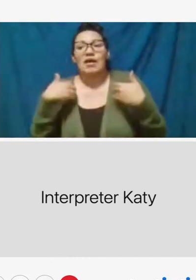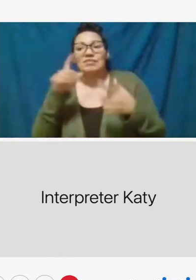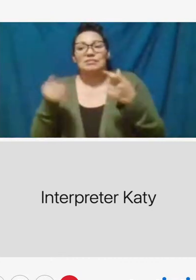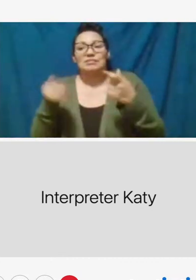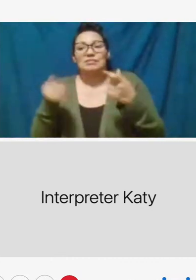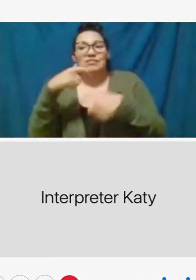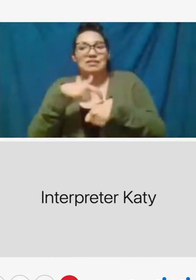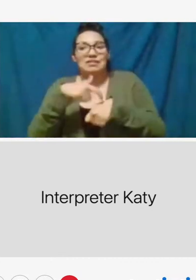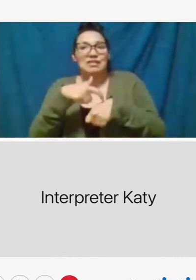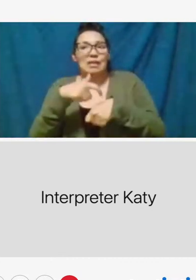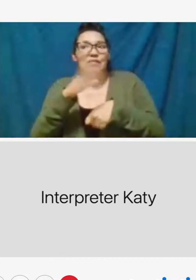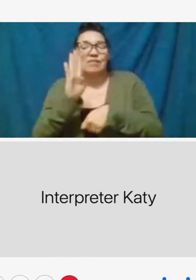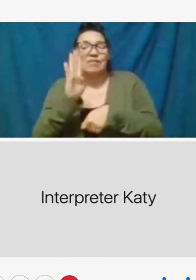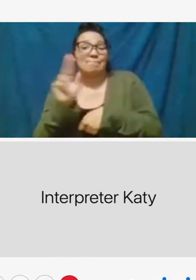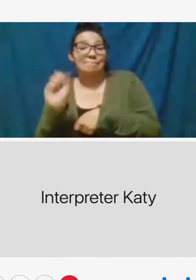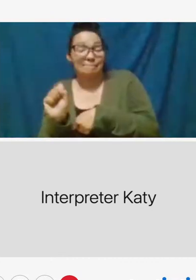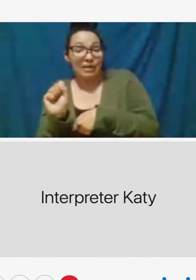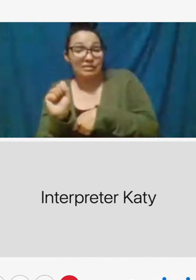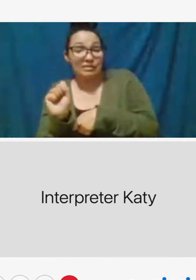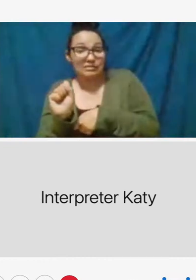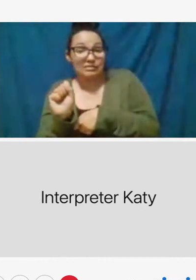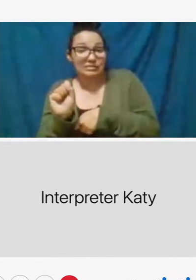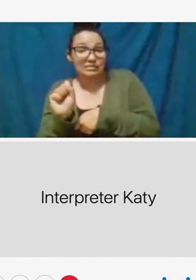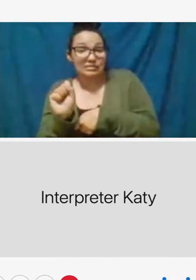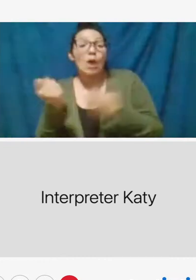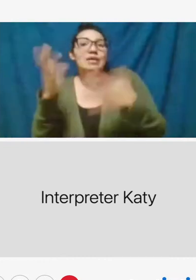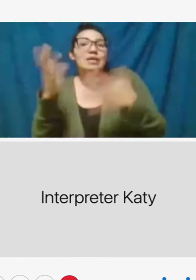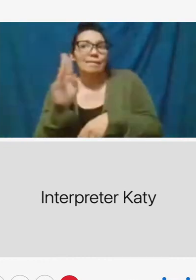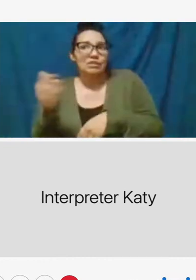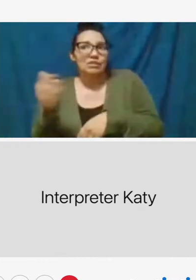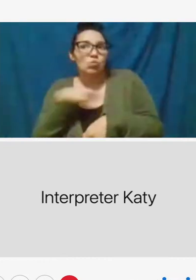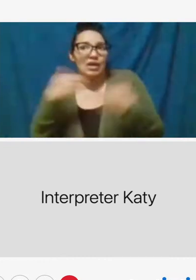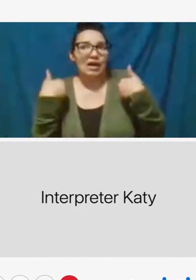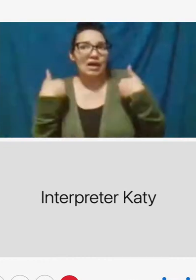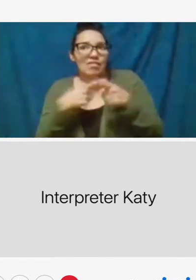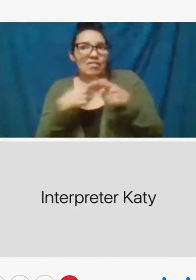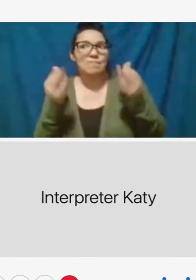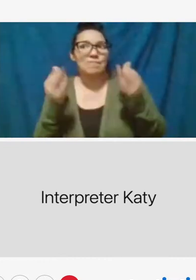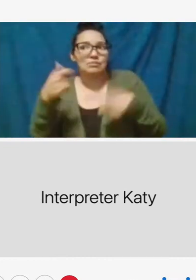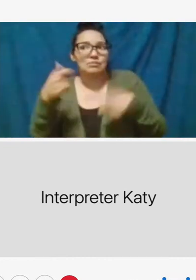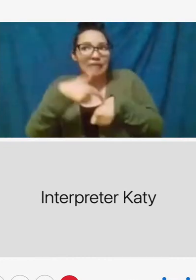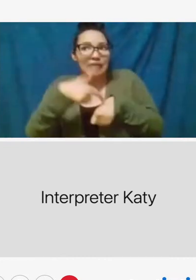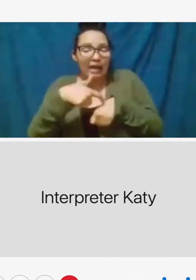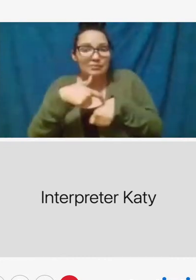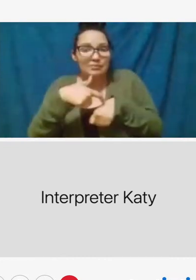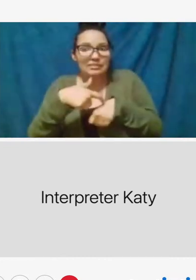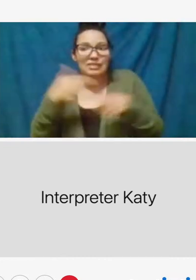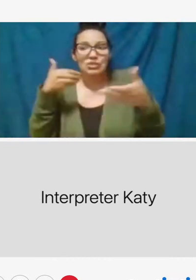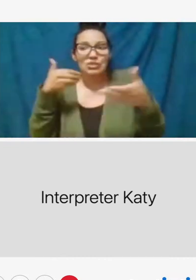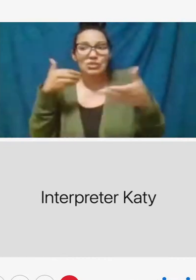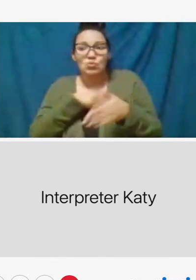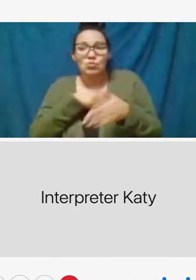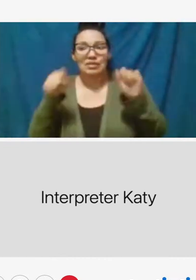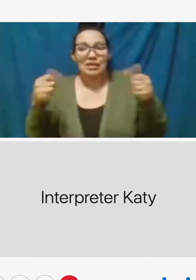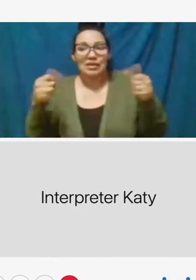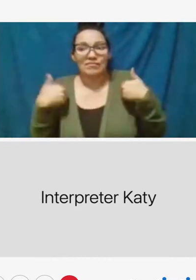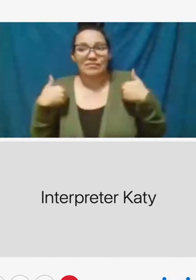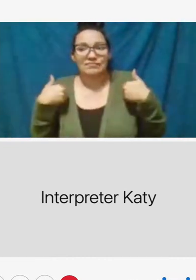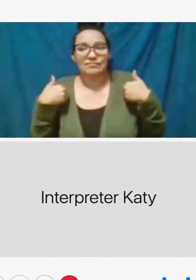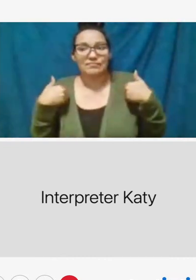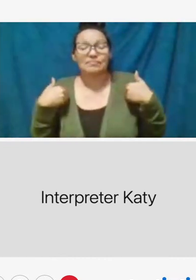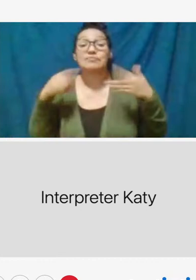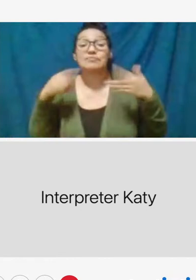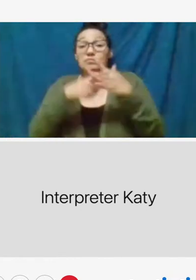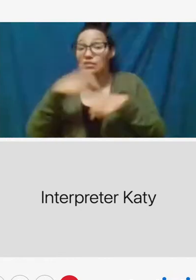so we need to look at what possible routes can we have as as close as we can get to start times that we feel are appropriate right we don't want our